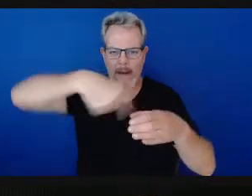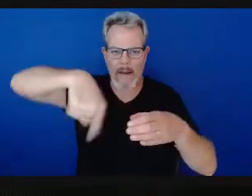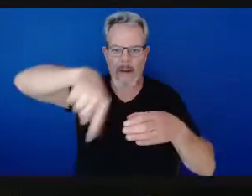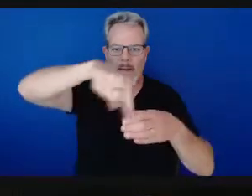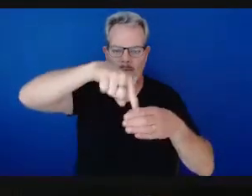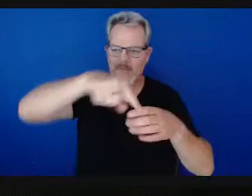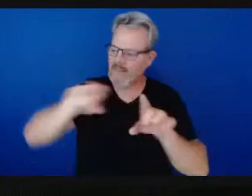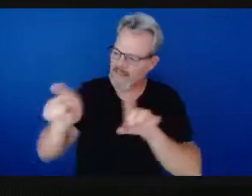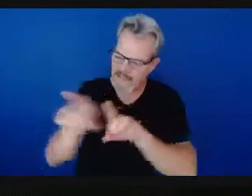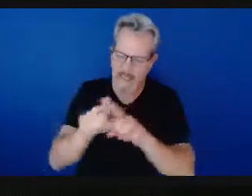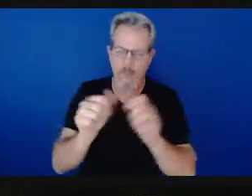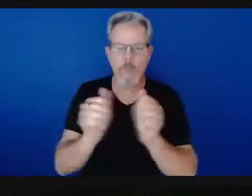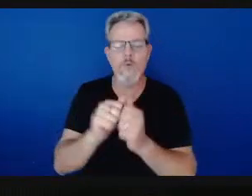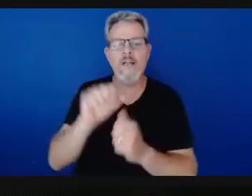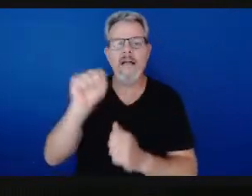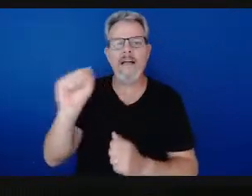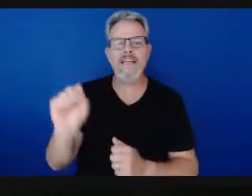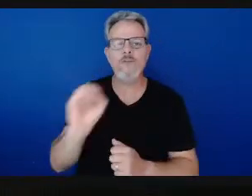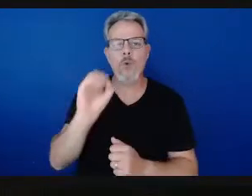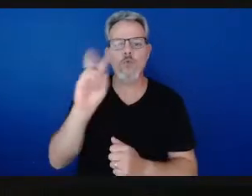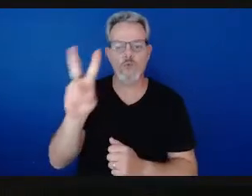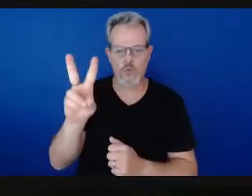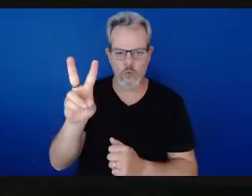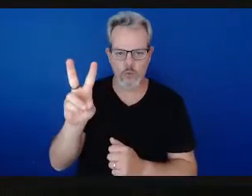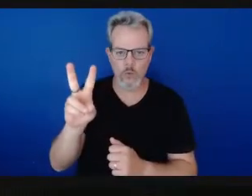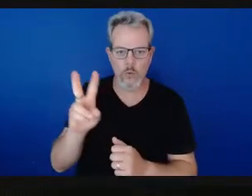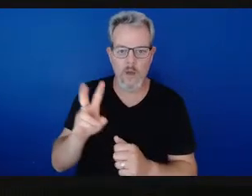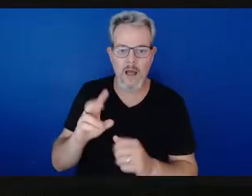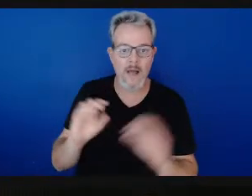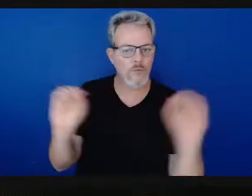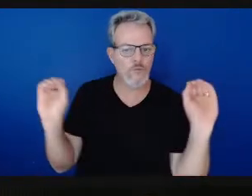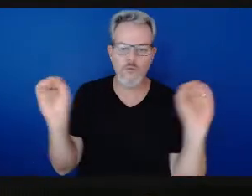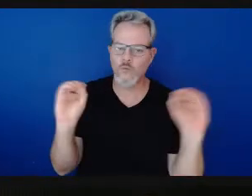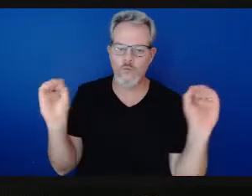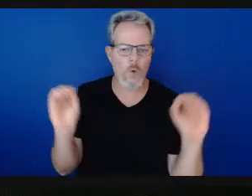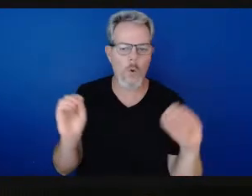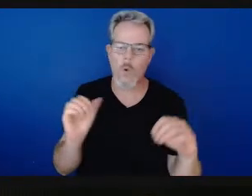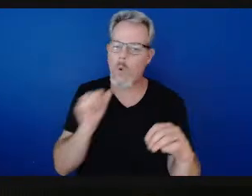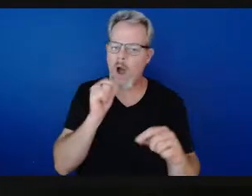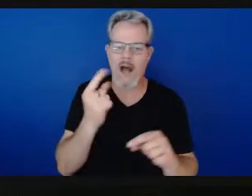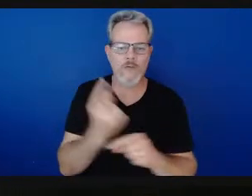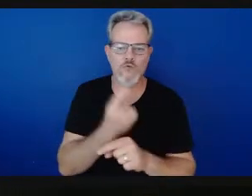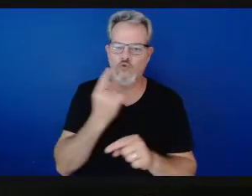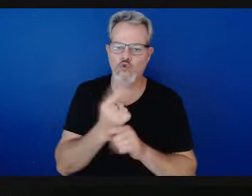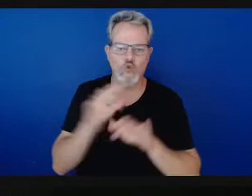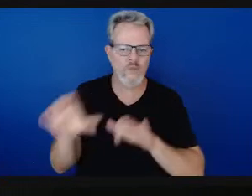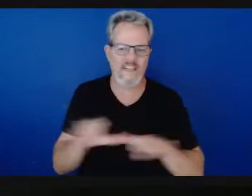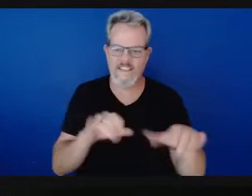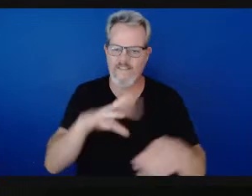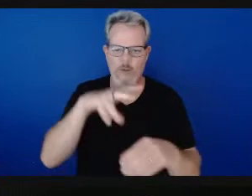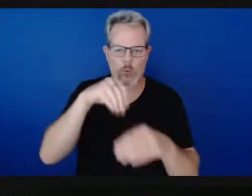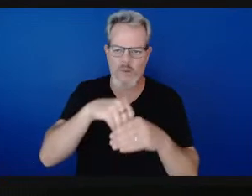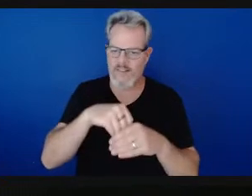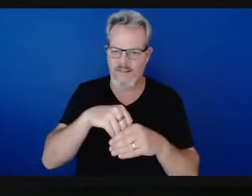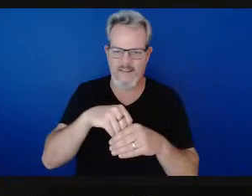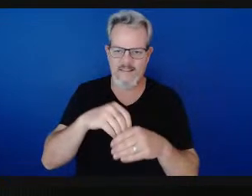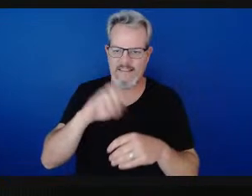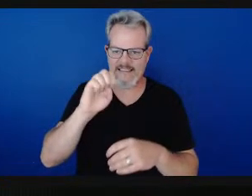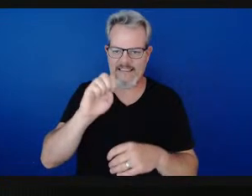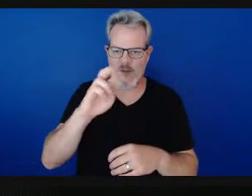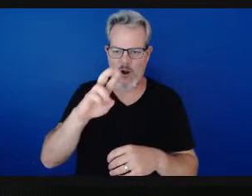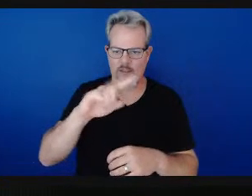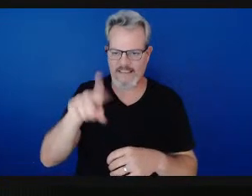with the SO2. And I haven't read this yet, but no unusual activity along either of the rift zones. And there is no extra